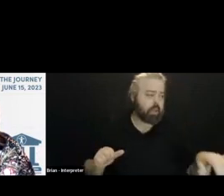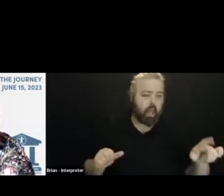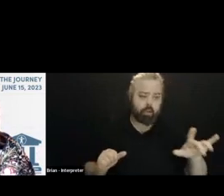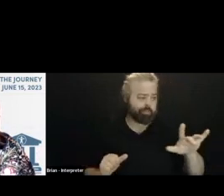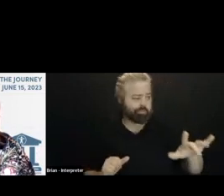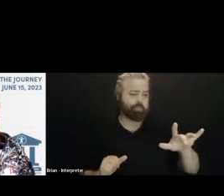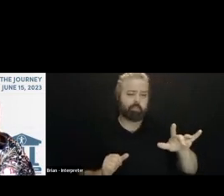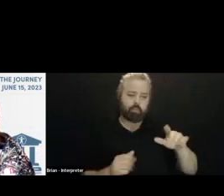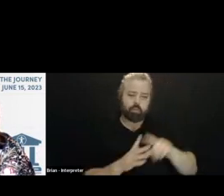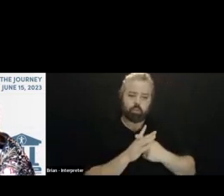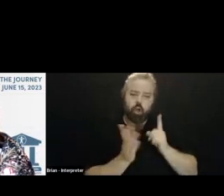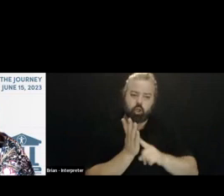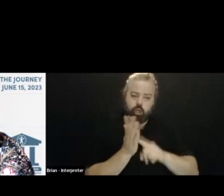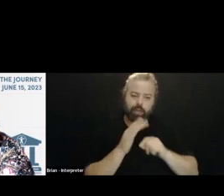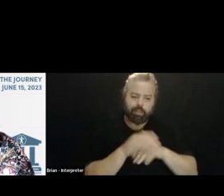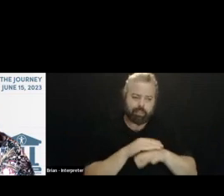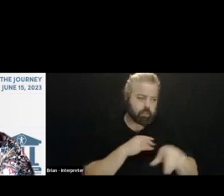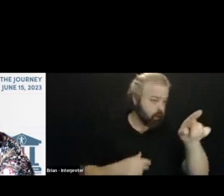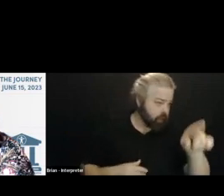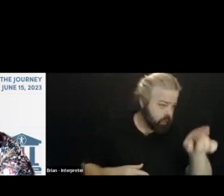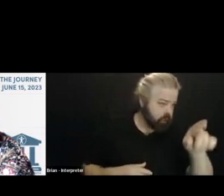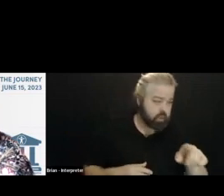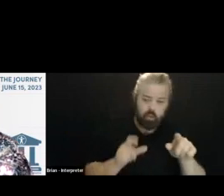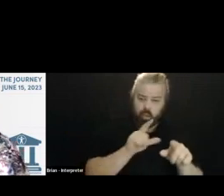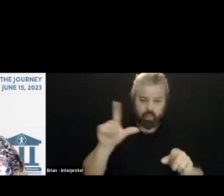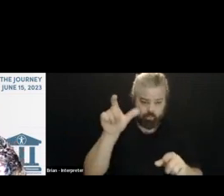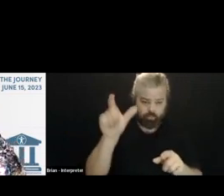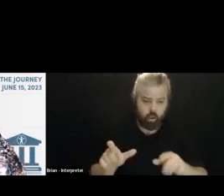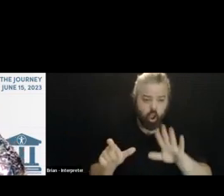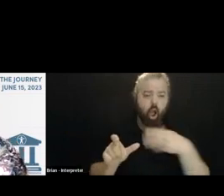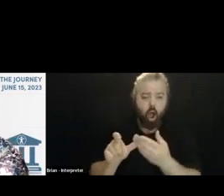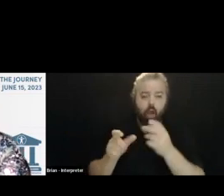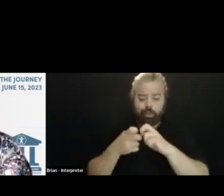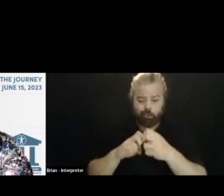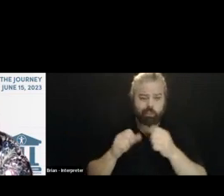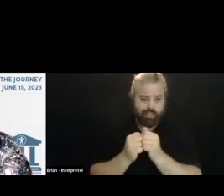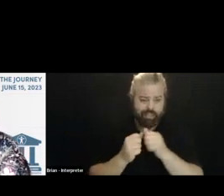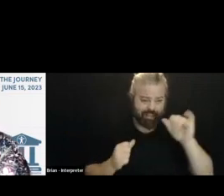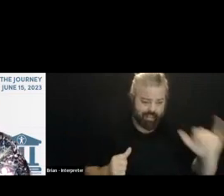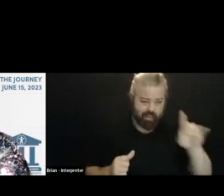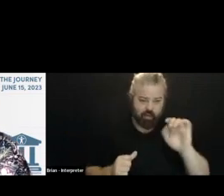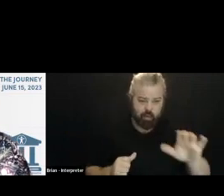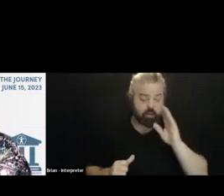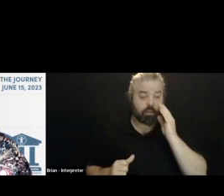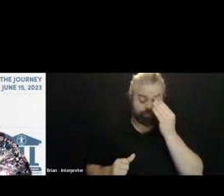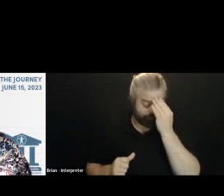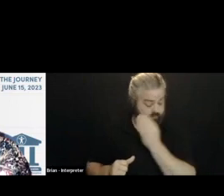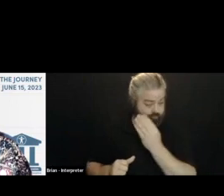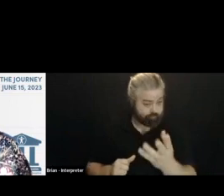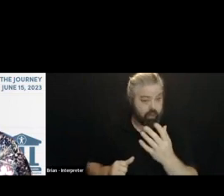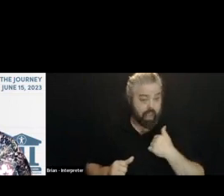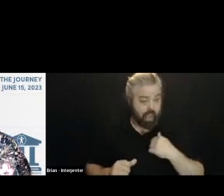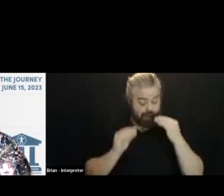checking. And then here's all of our issues with our document. Just to give you an idea, I teach a 2-hour-long